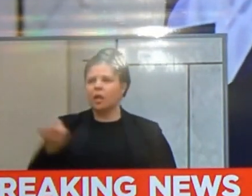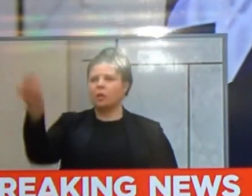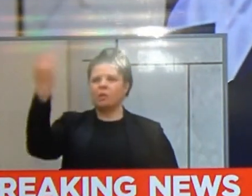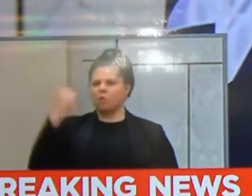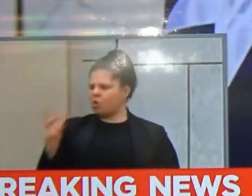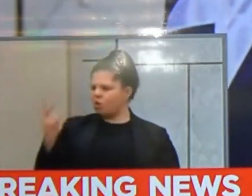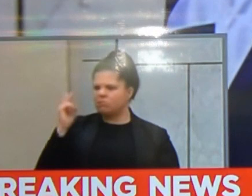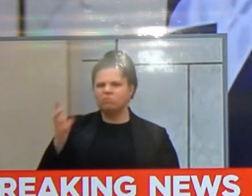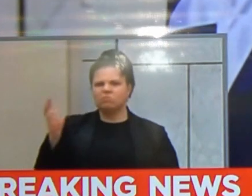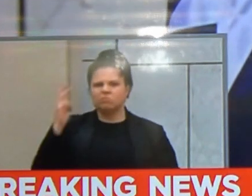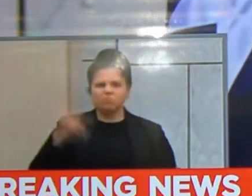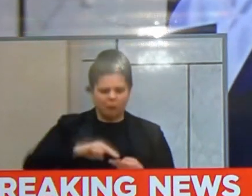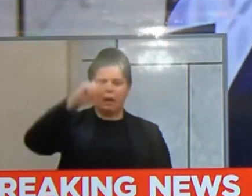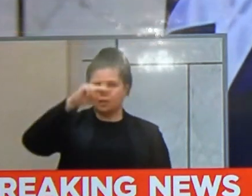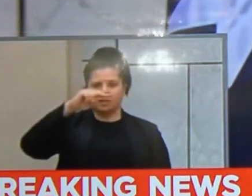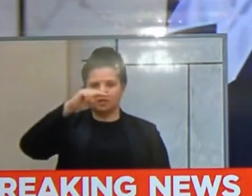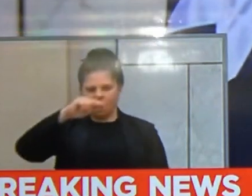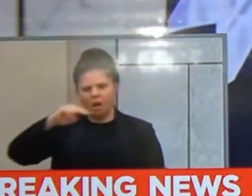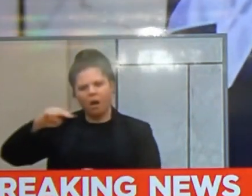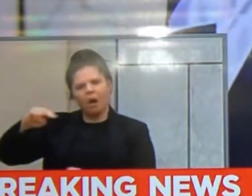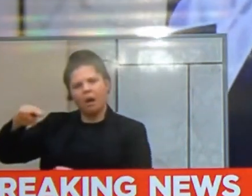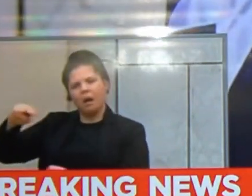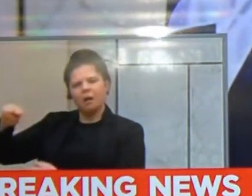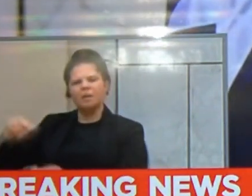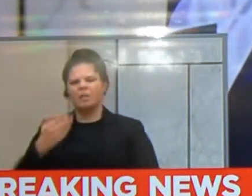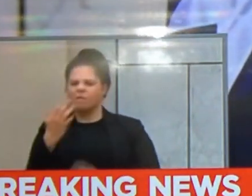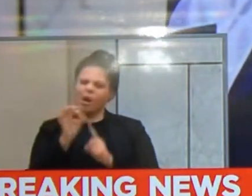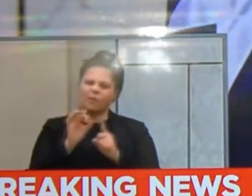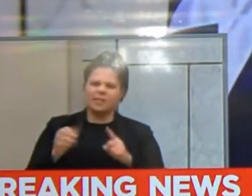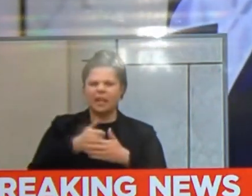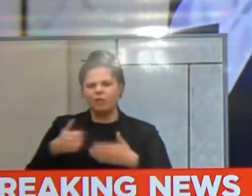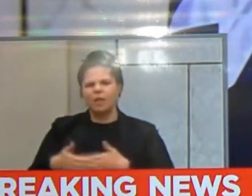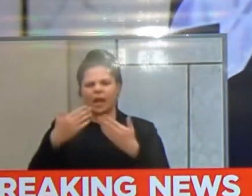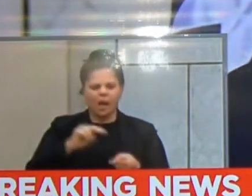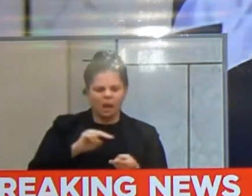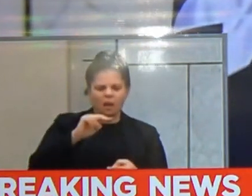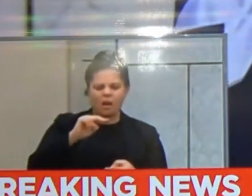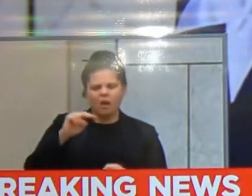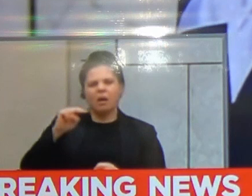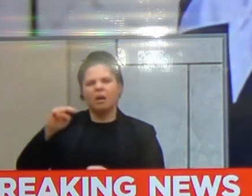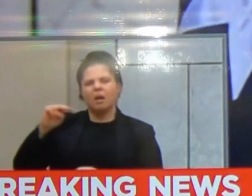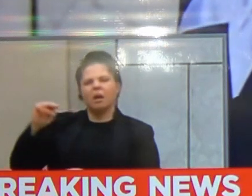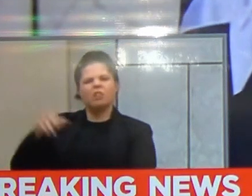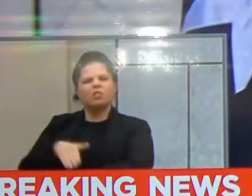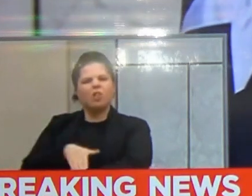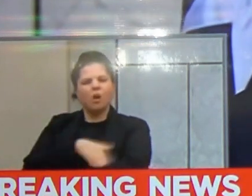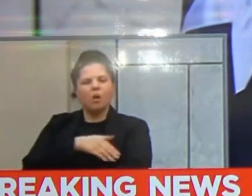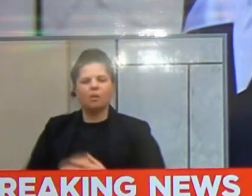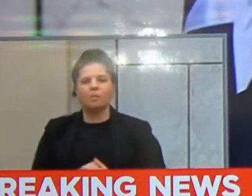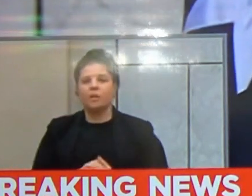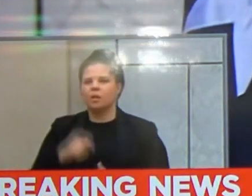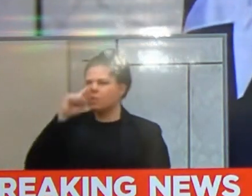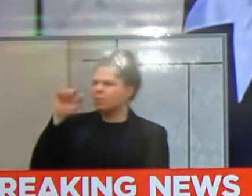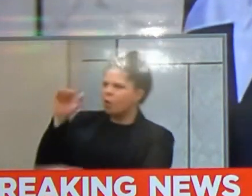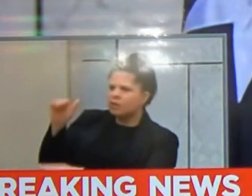at the moment. The border measures have had good effect. We're still detecting return travellers, we're still detecting contacts of